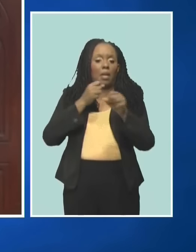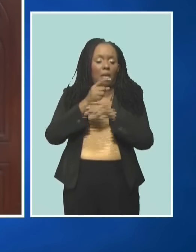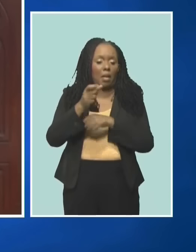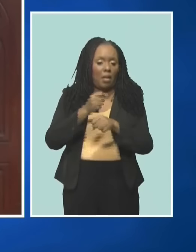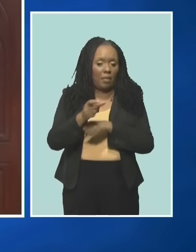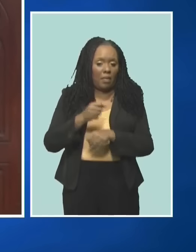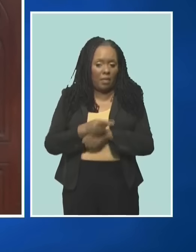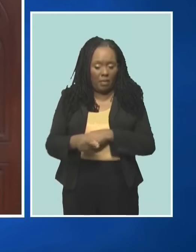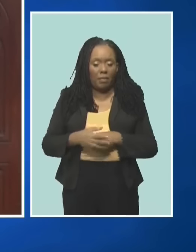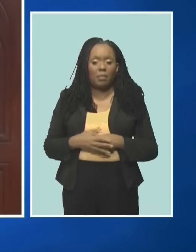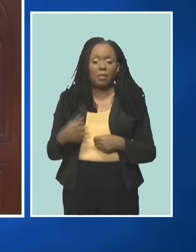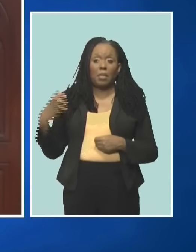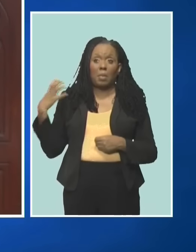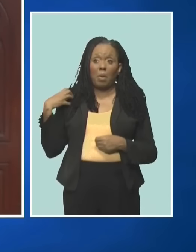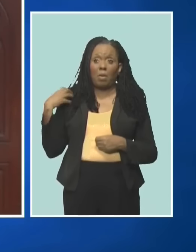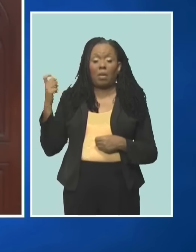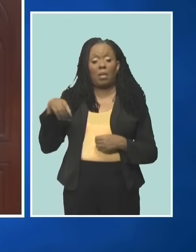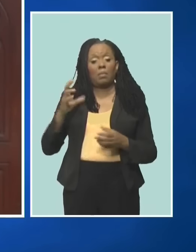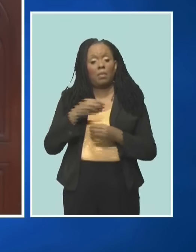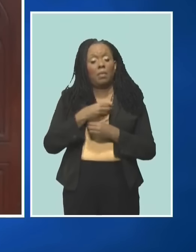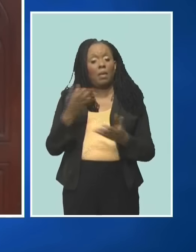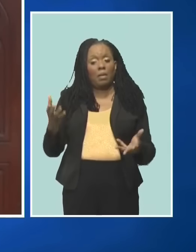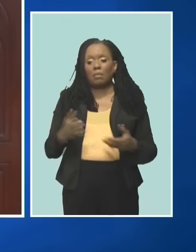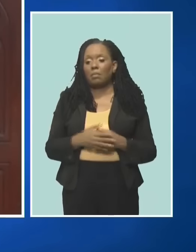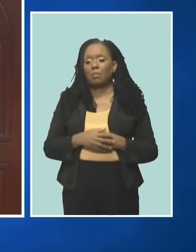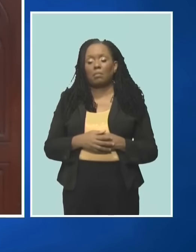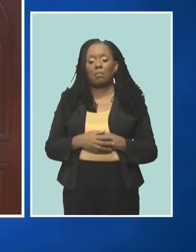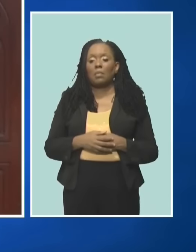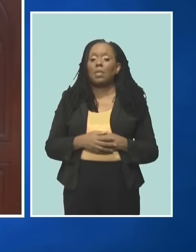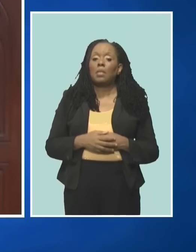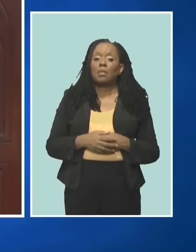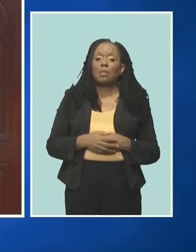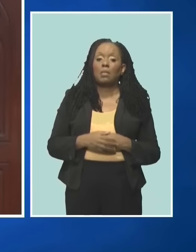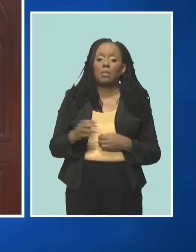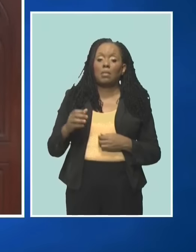basis by the employer at no cost to the employee.